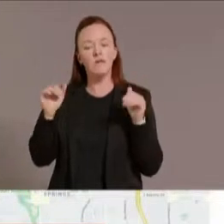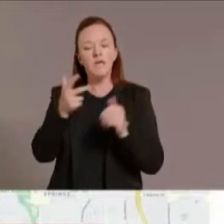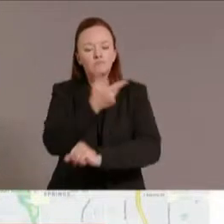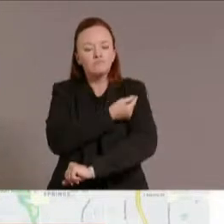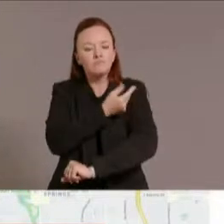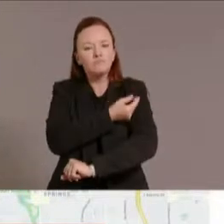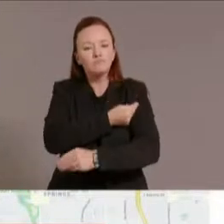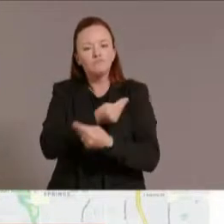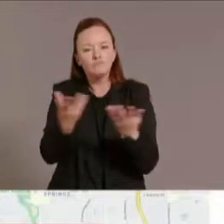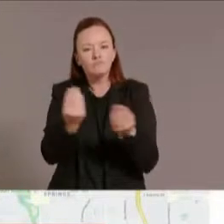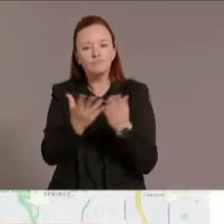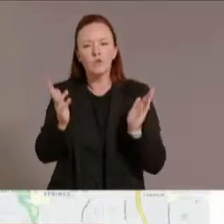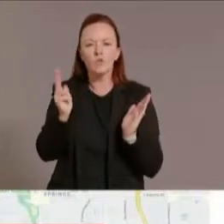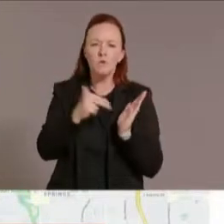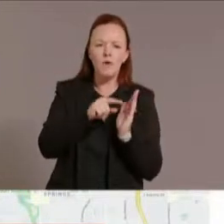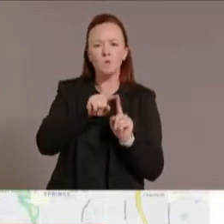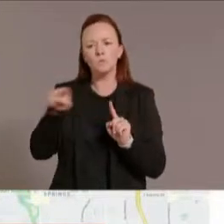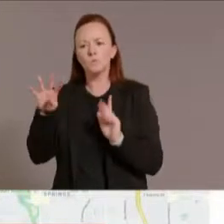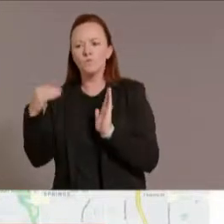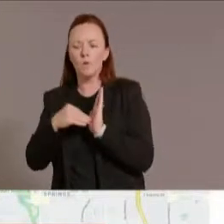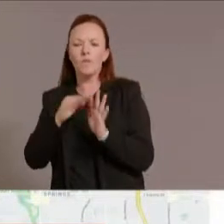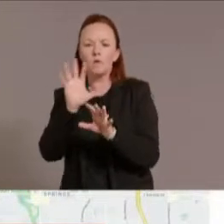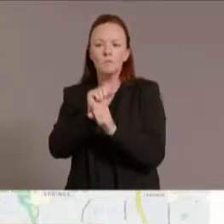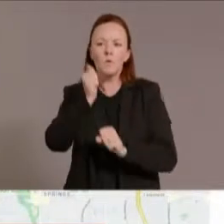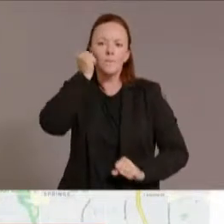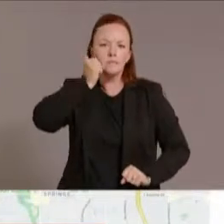to 4,000 appointments per day.